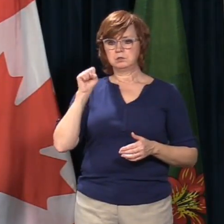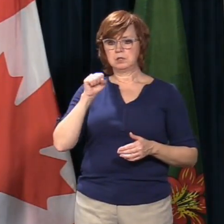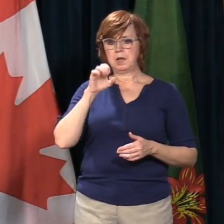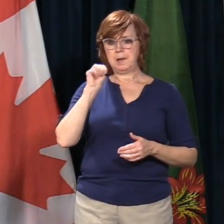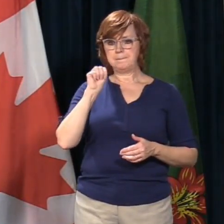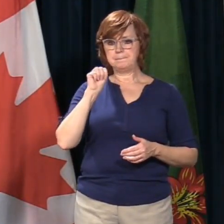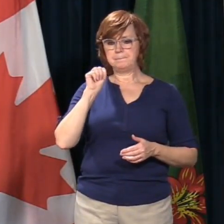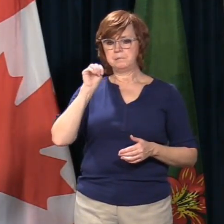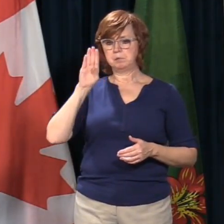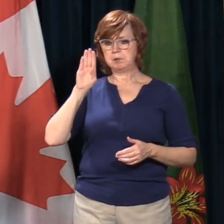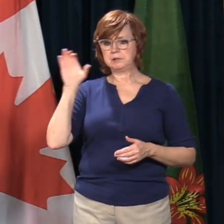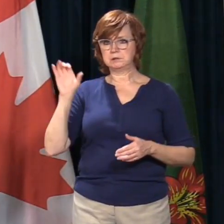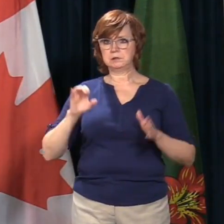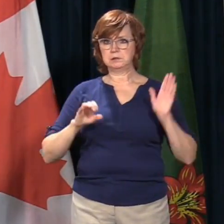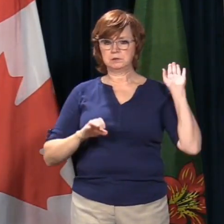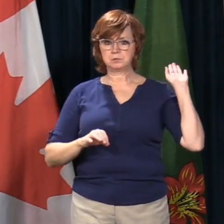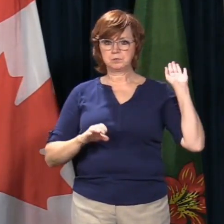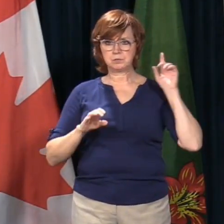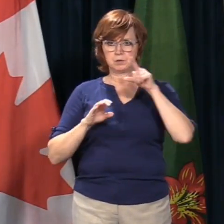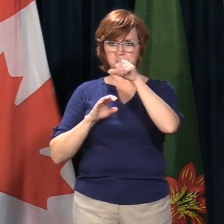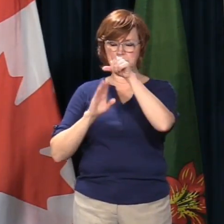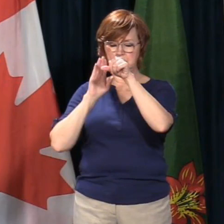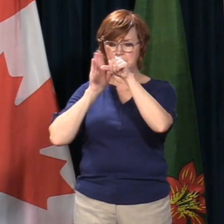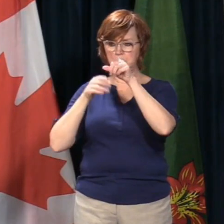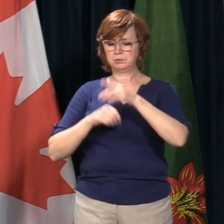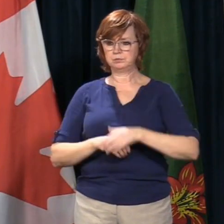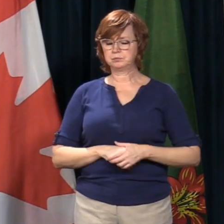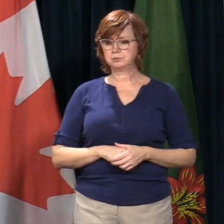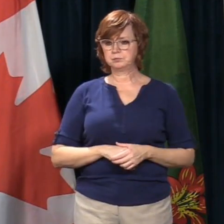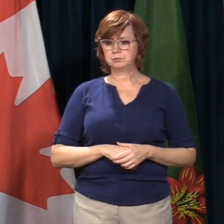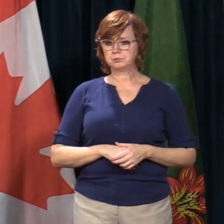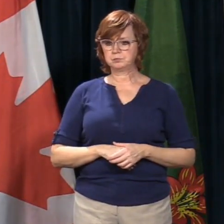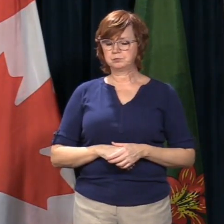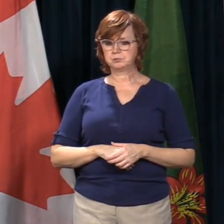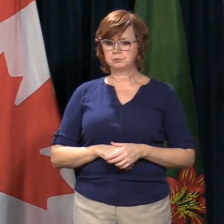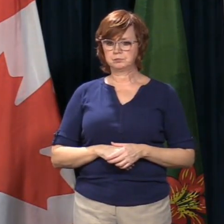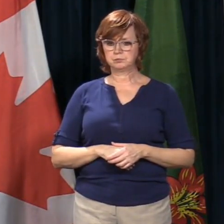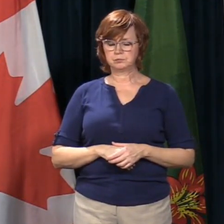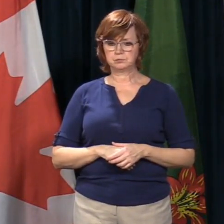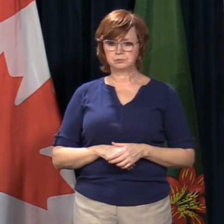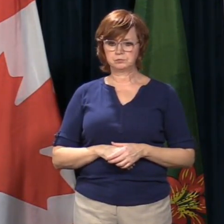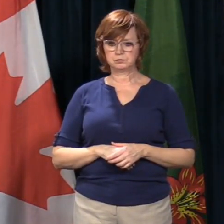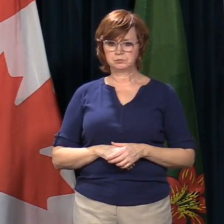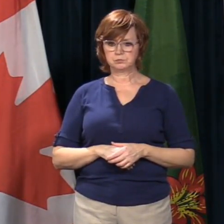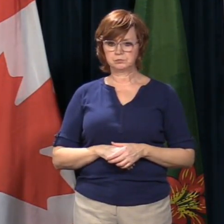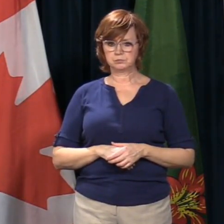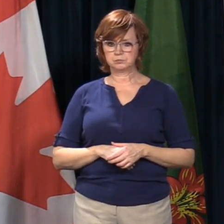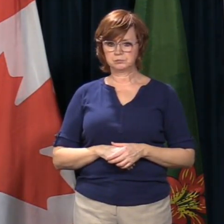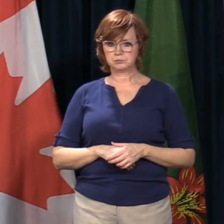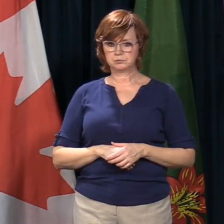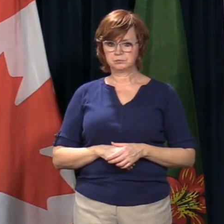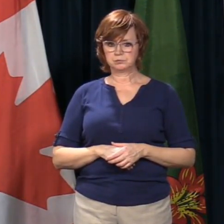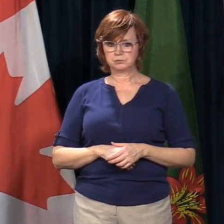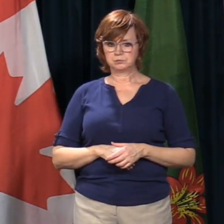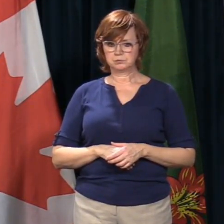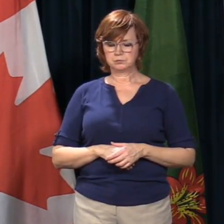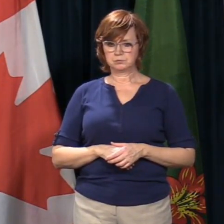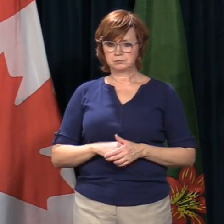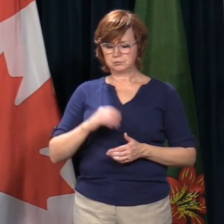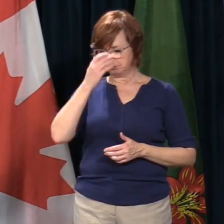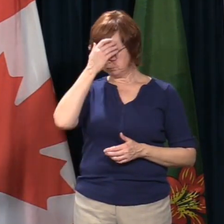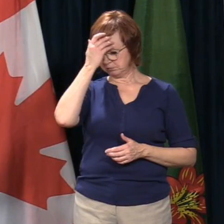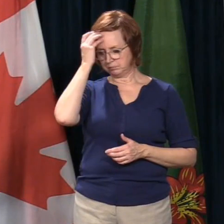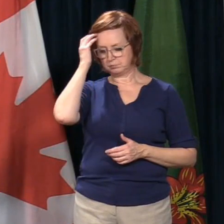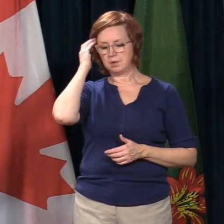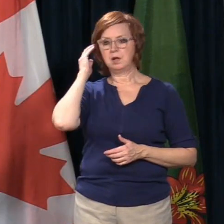MBC. Yeah, good afternoon. I'm wondering, can you please elaborate on what you mean by that the outbreak in La Loche is under control?